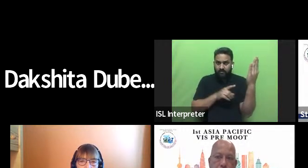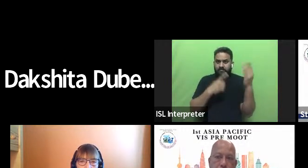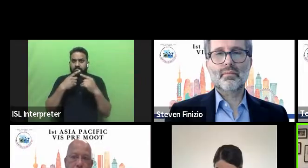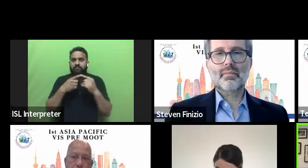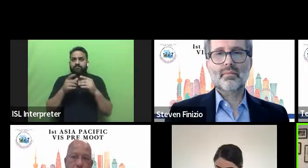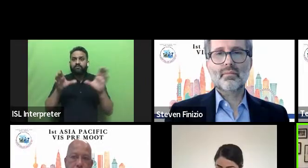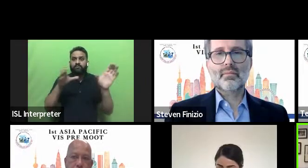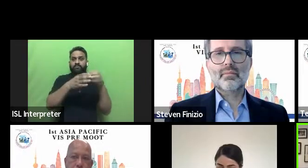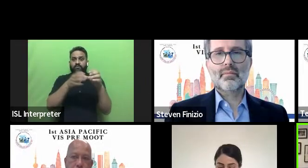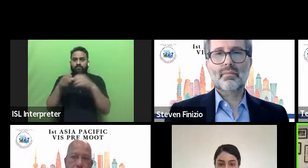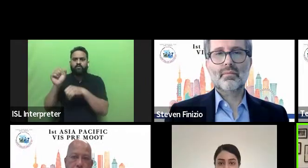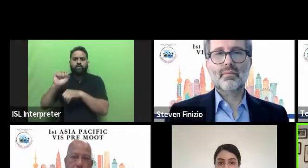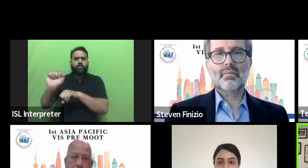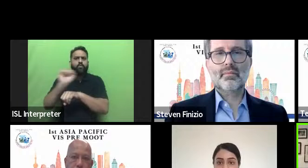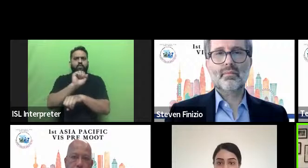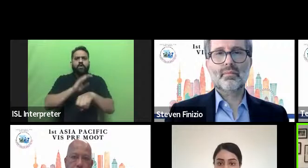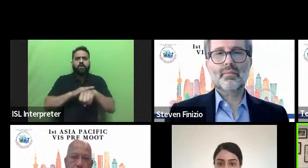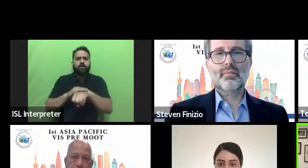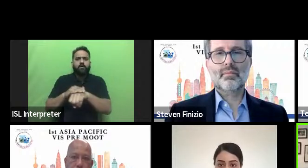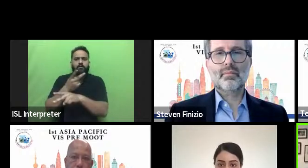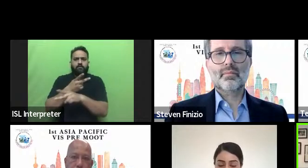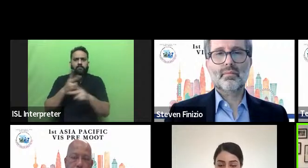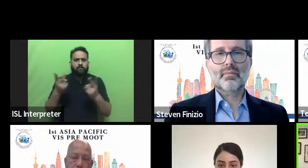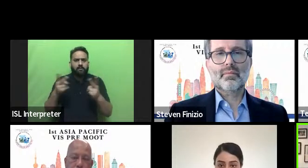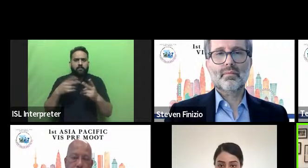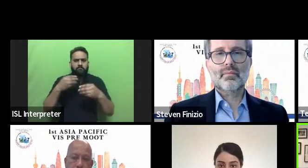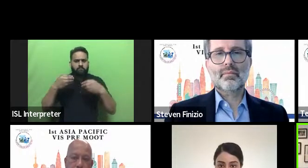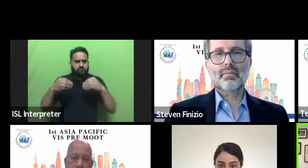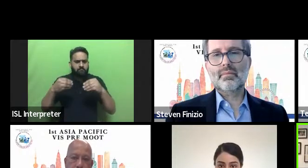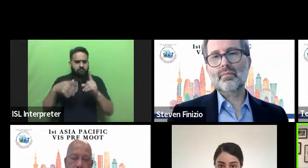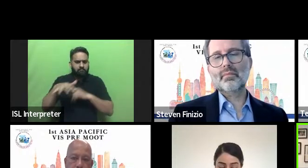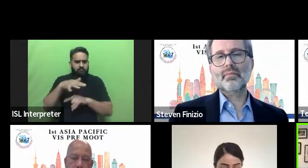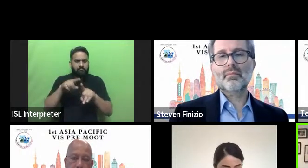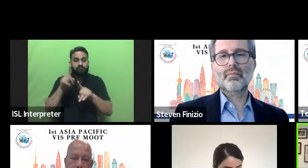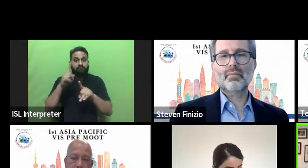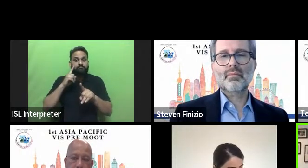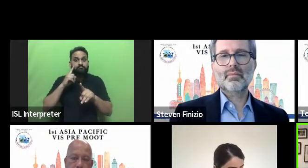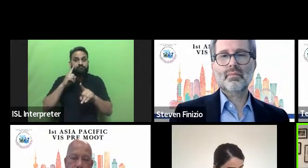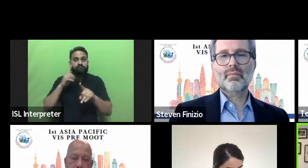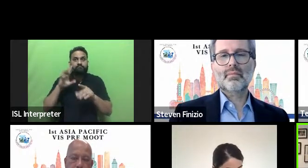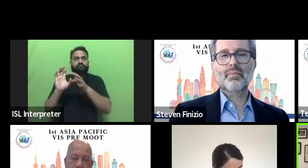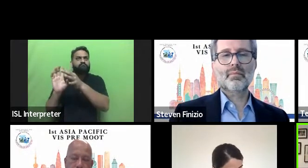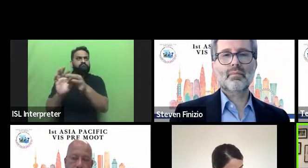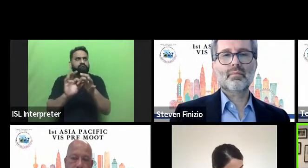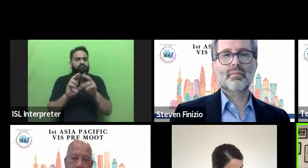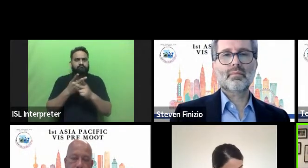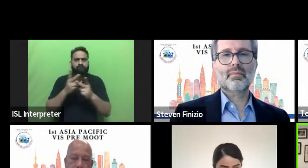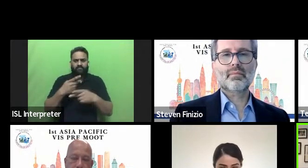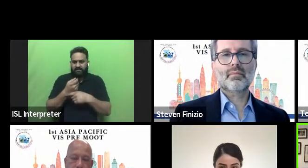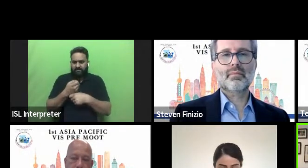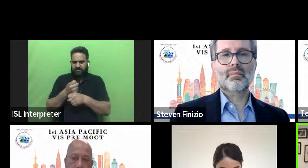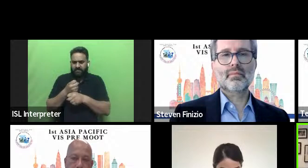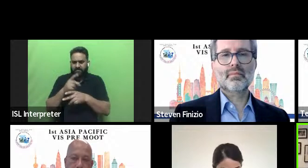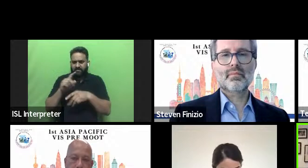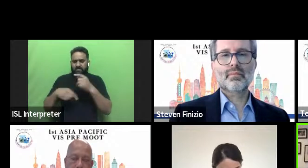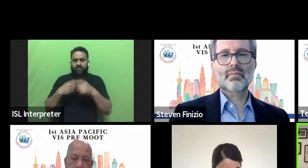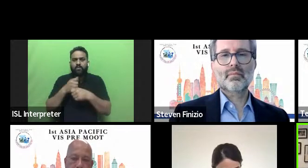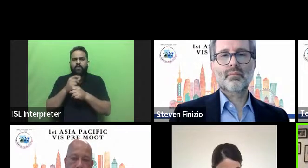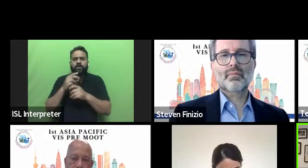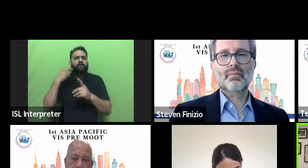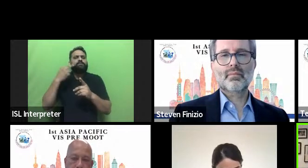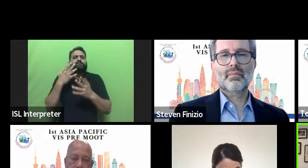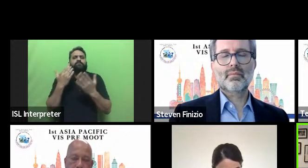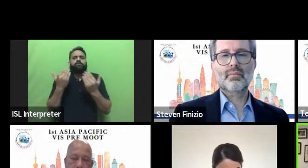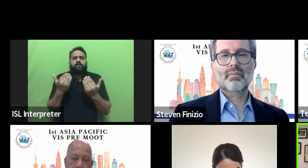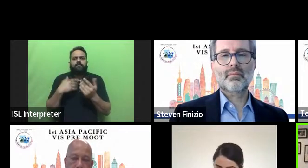her experience in the palm kernel oil market and her resulting connections to producers was one of the reasons why she was offered the position